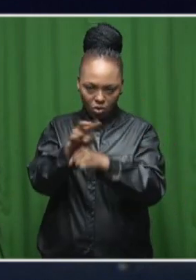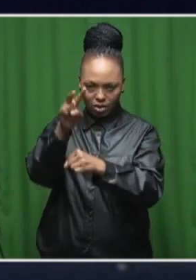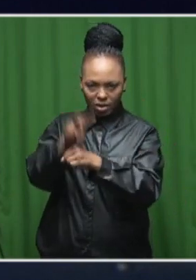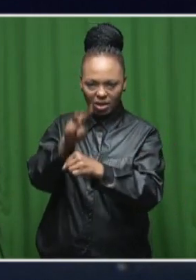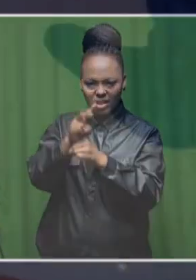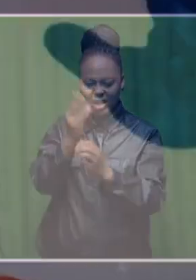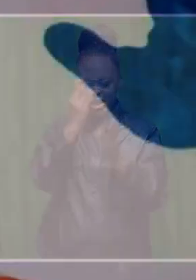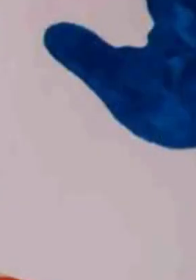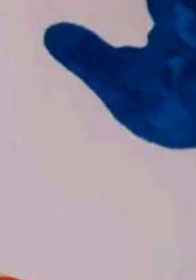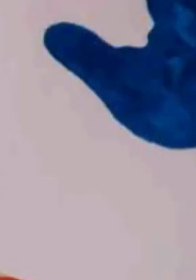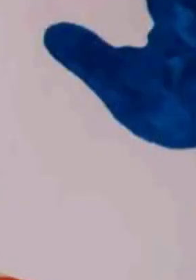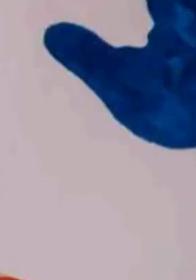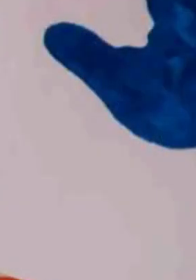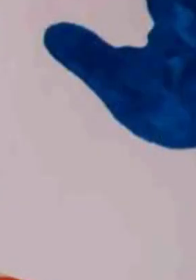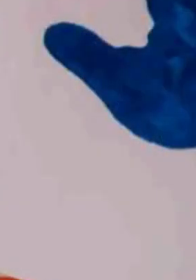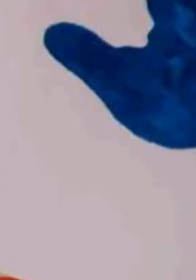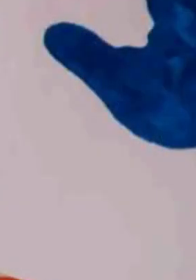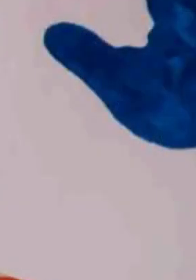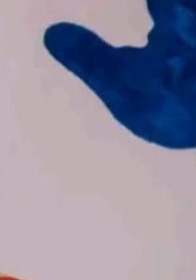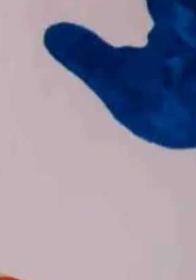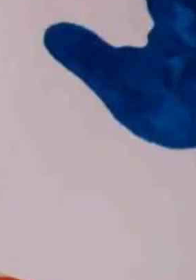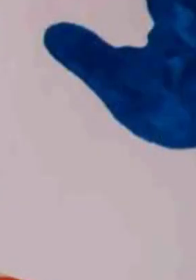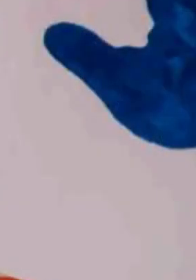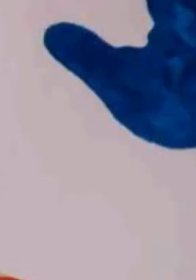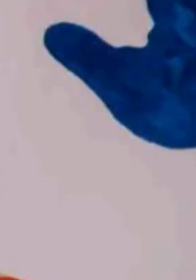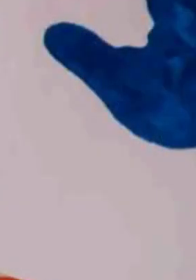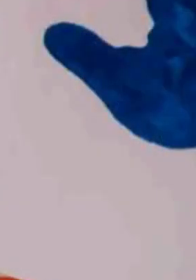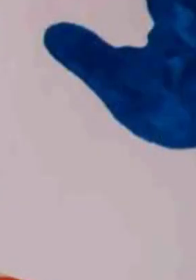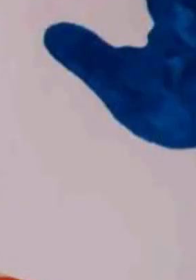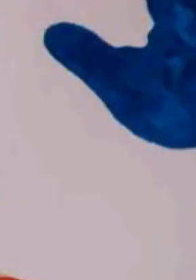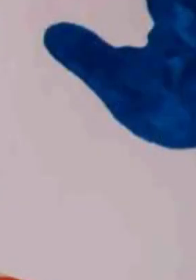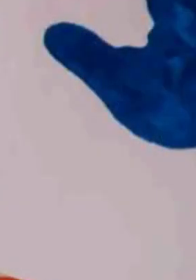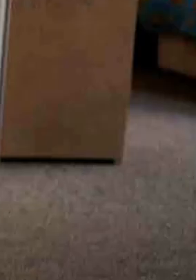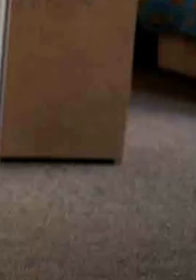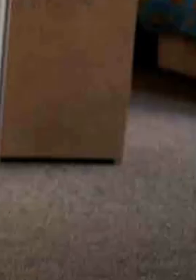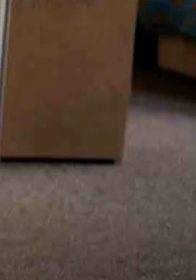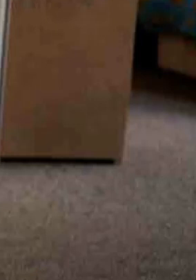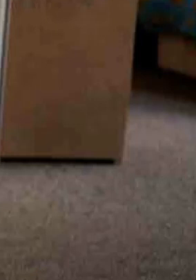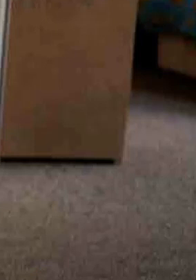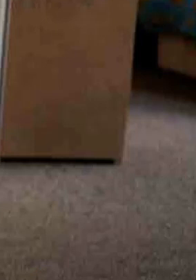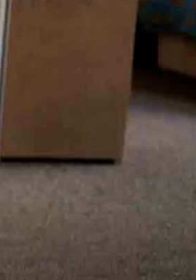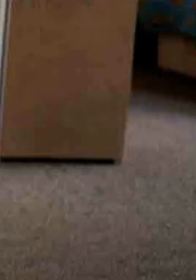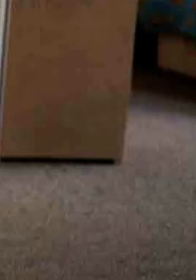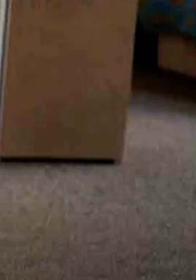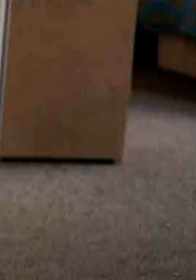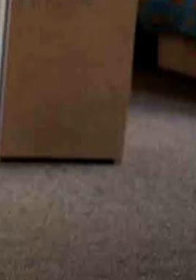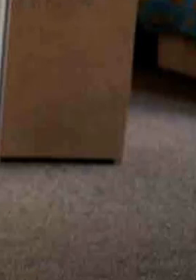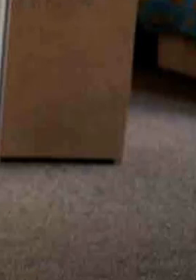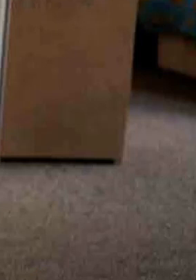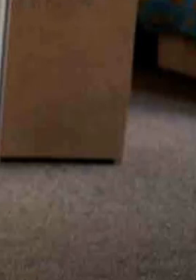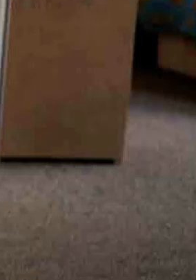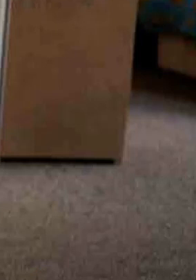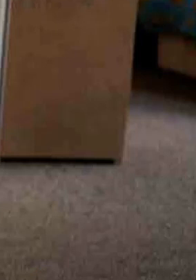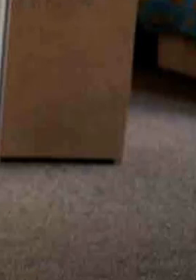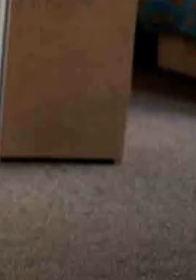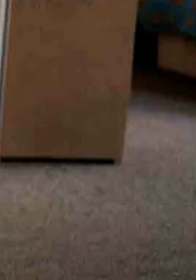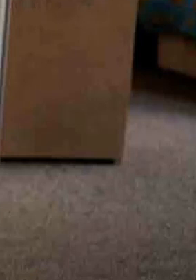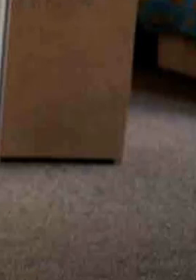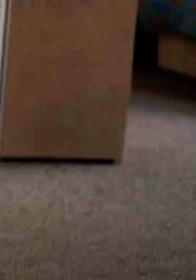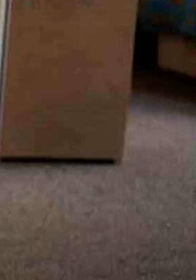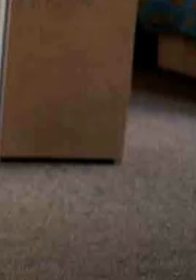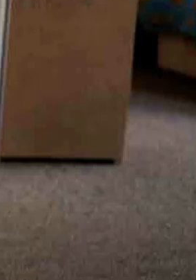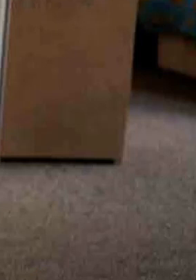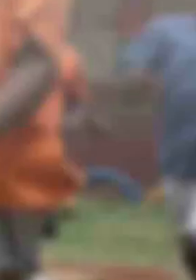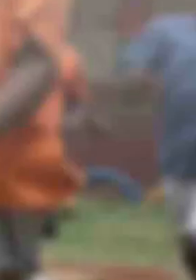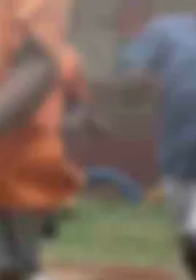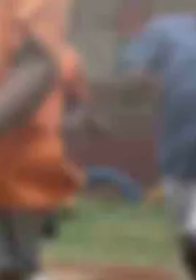at the launch of the Bamba Learn App by Afrika Tikkun Bambanani last Friday for ECD curriculum. The program